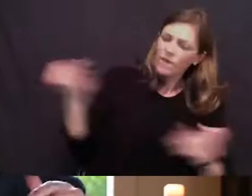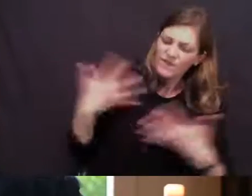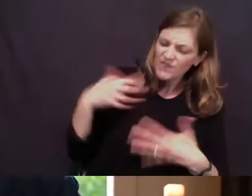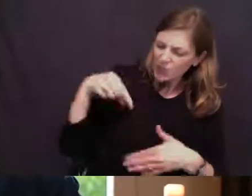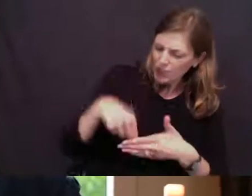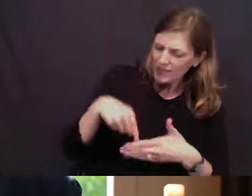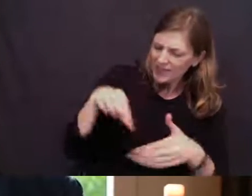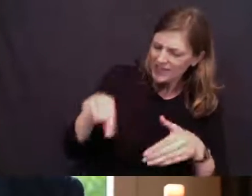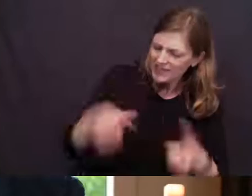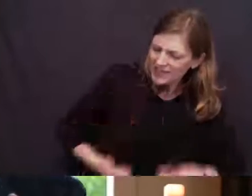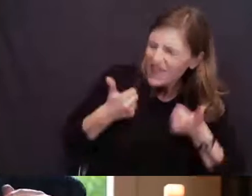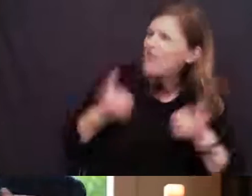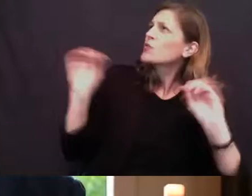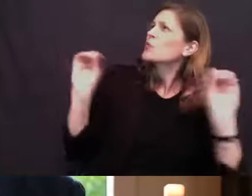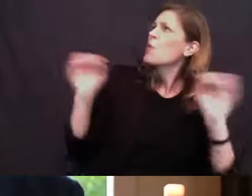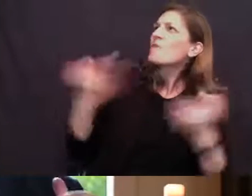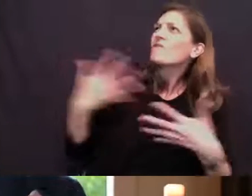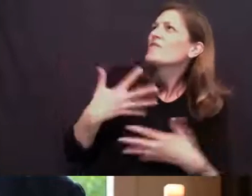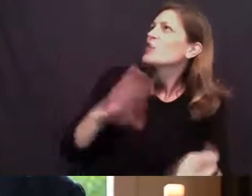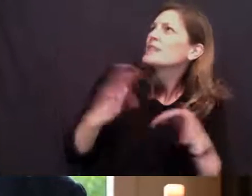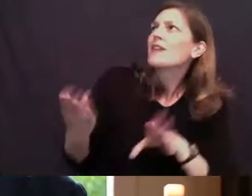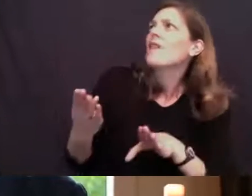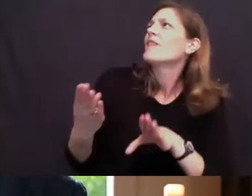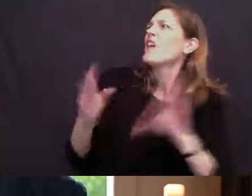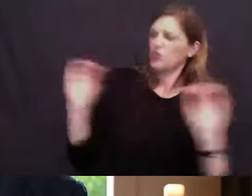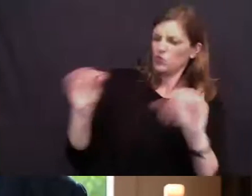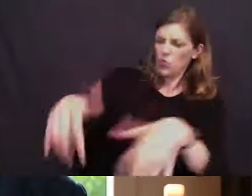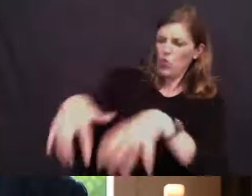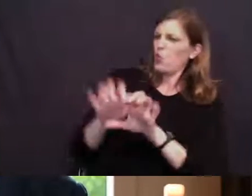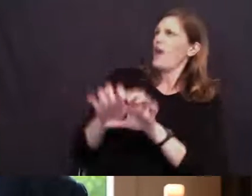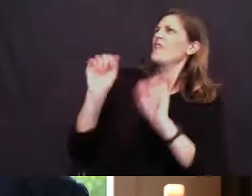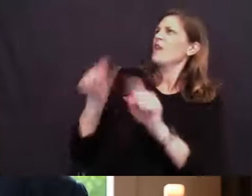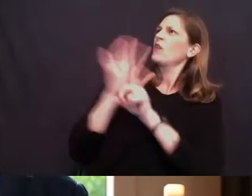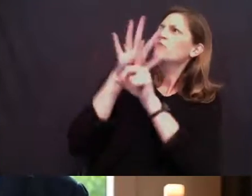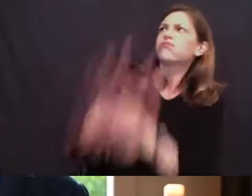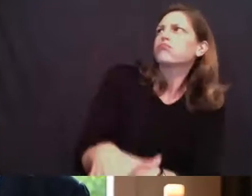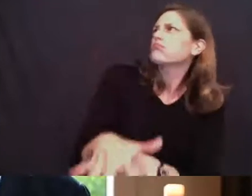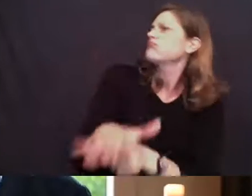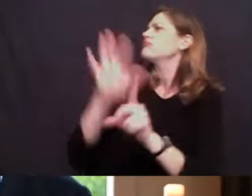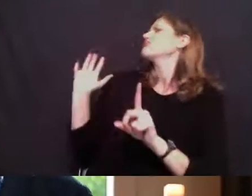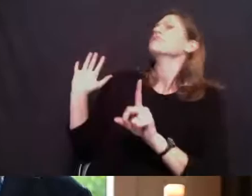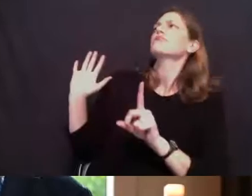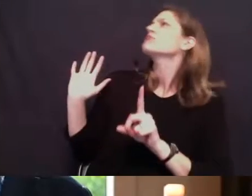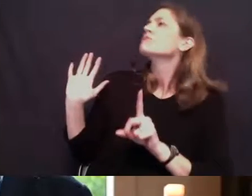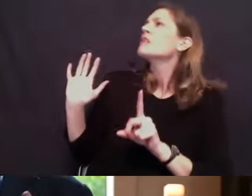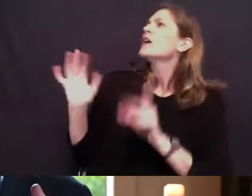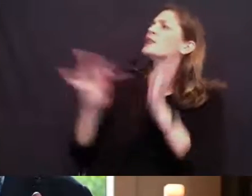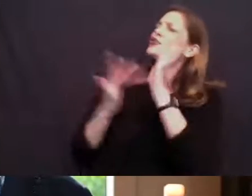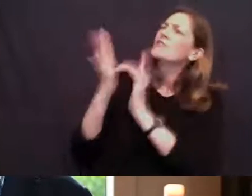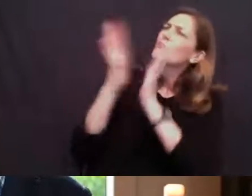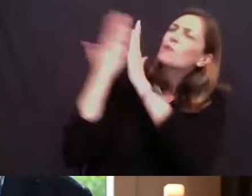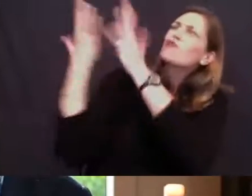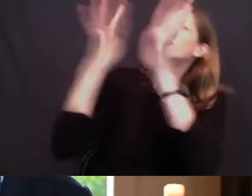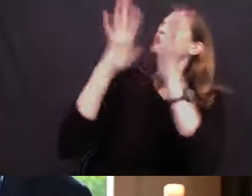no fear in death, and that there is absolutely no grave that could ever hold us back. So Jesus, we praise you, we give